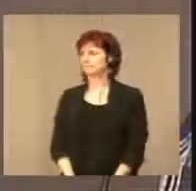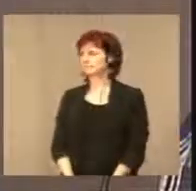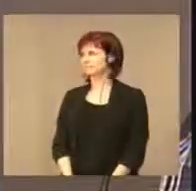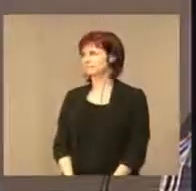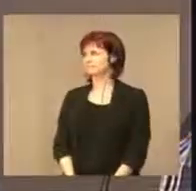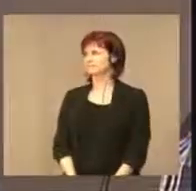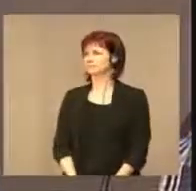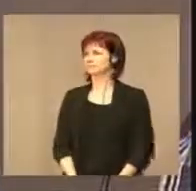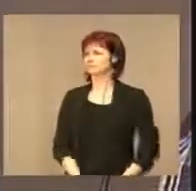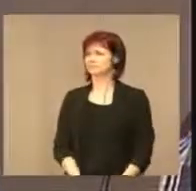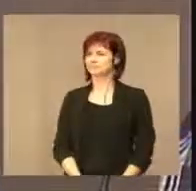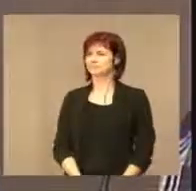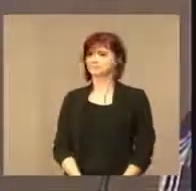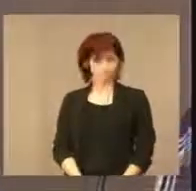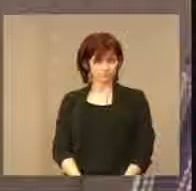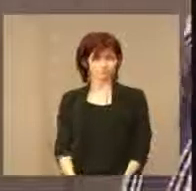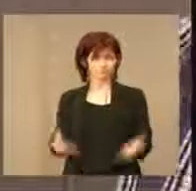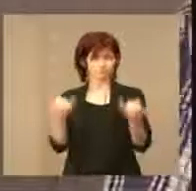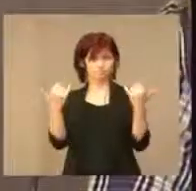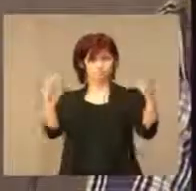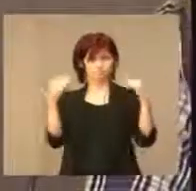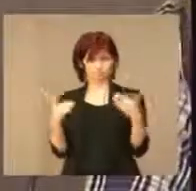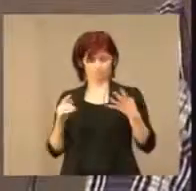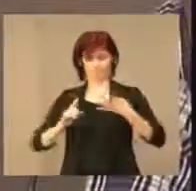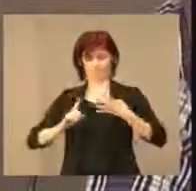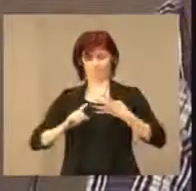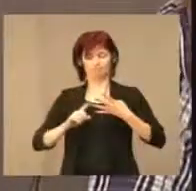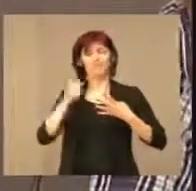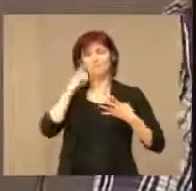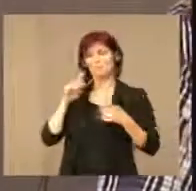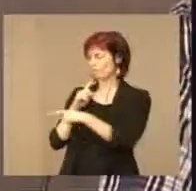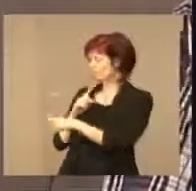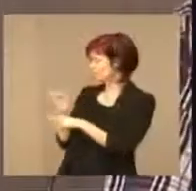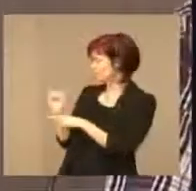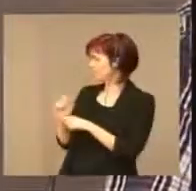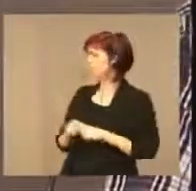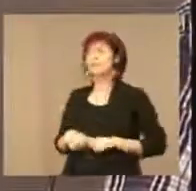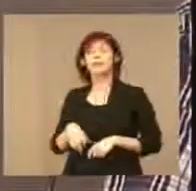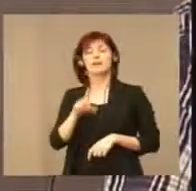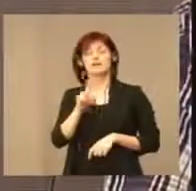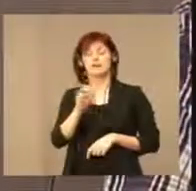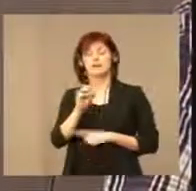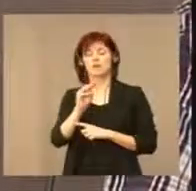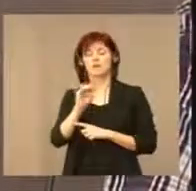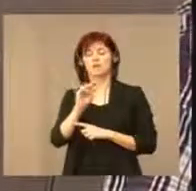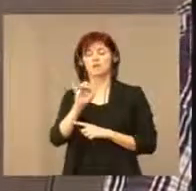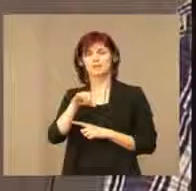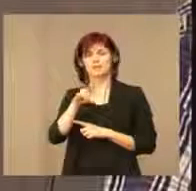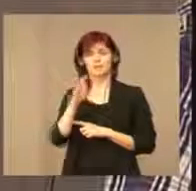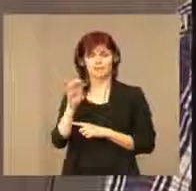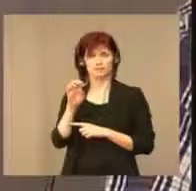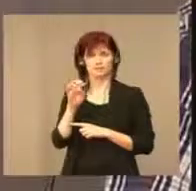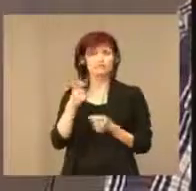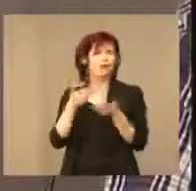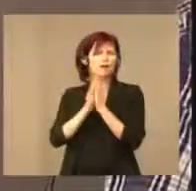And I think the next question is for you as well. Okay, Dominique has asked, how